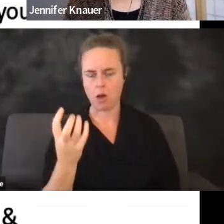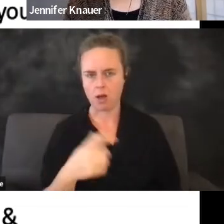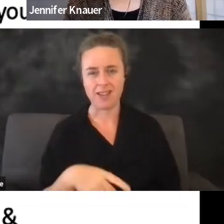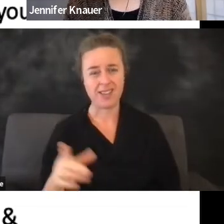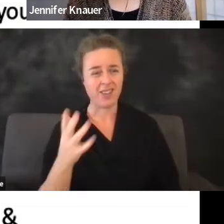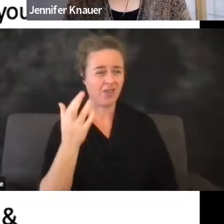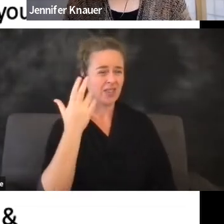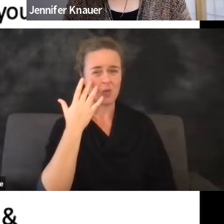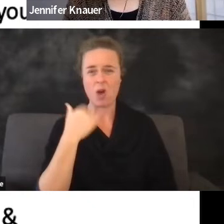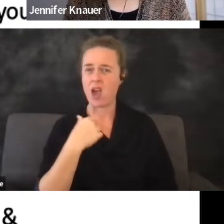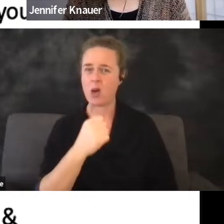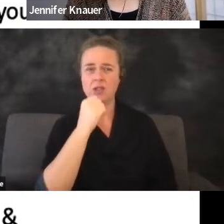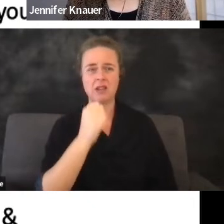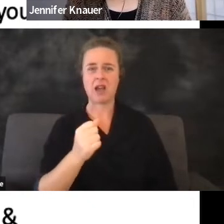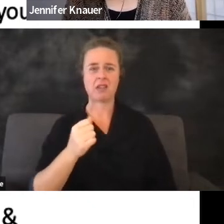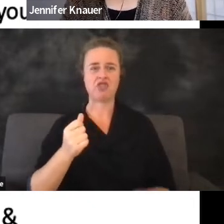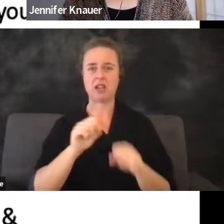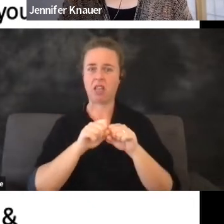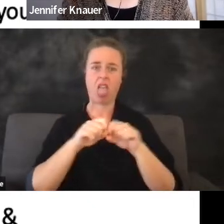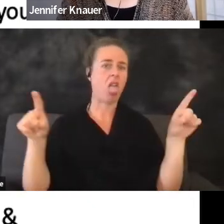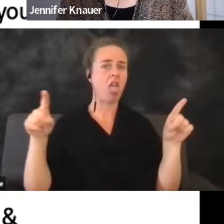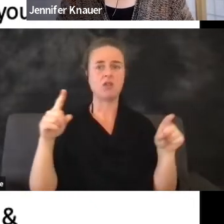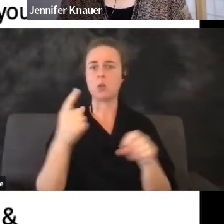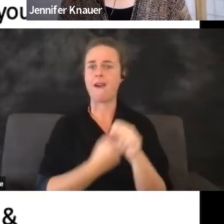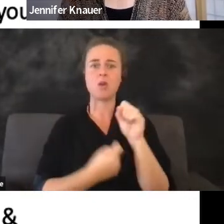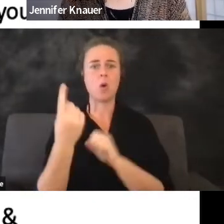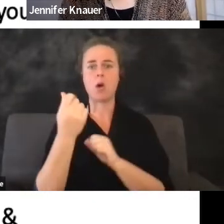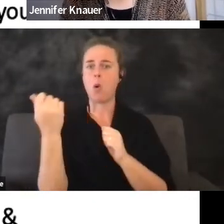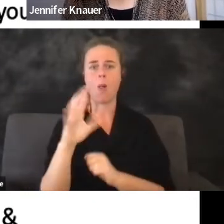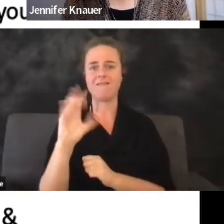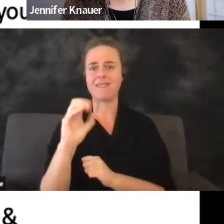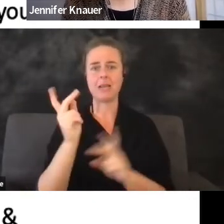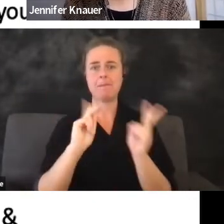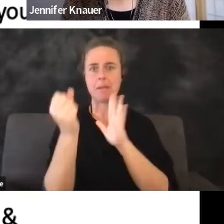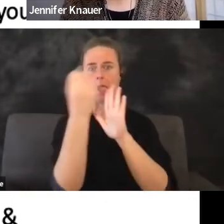that would slow down the whiteboard quite a bit, I think. So facilitators, any